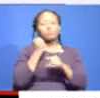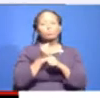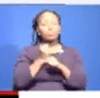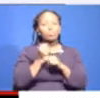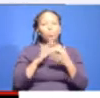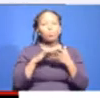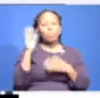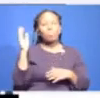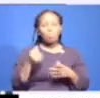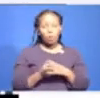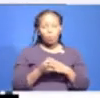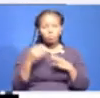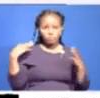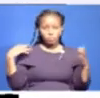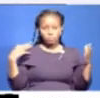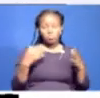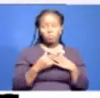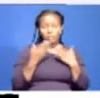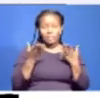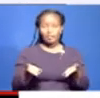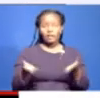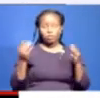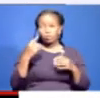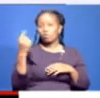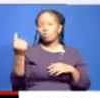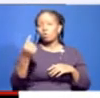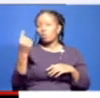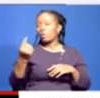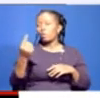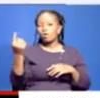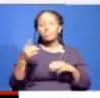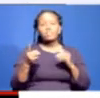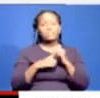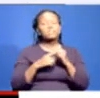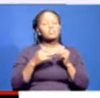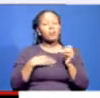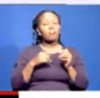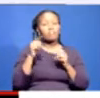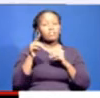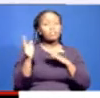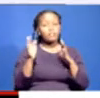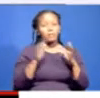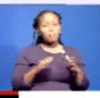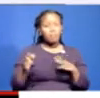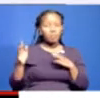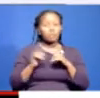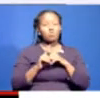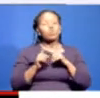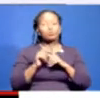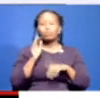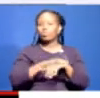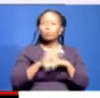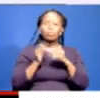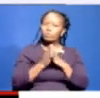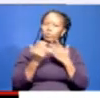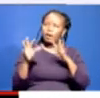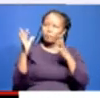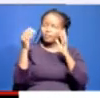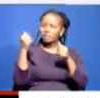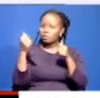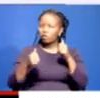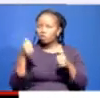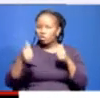So far, only six have spatial plans, and I think it's good to appreciate which counties. We have